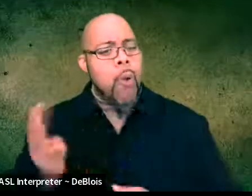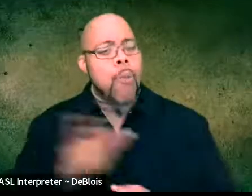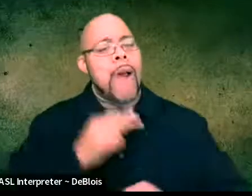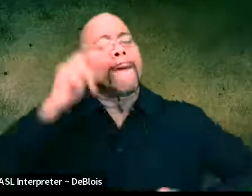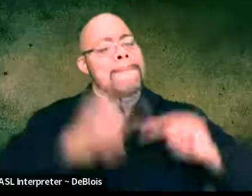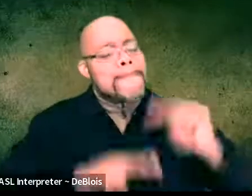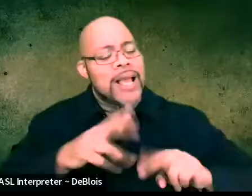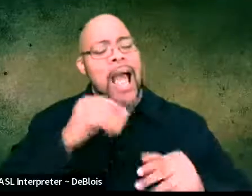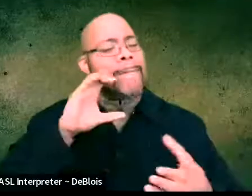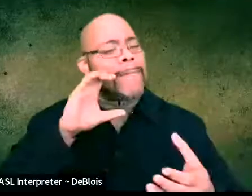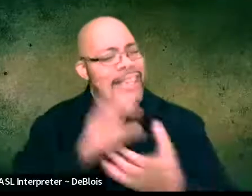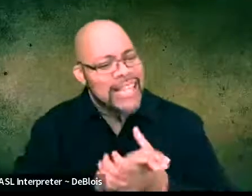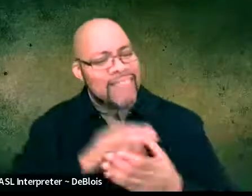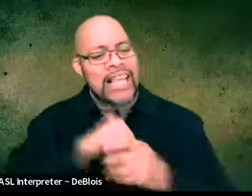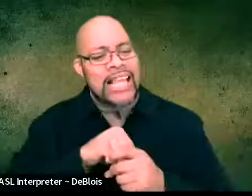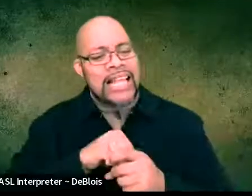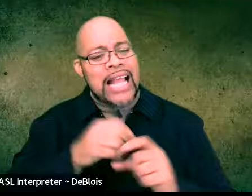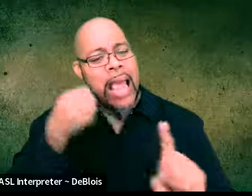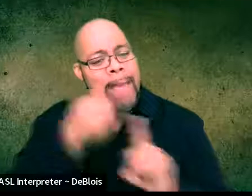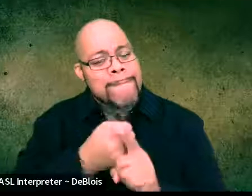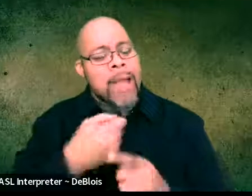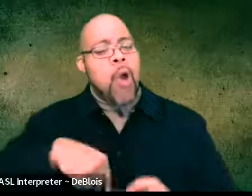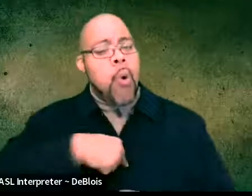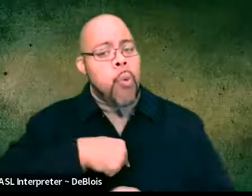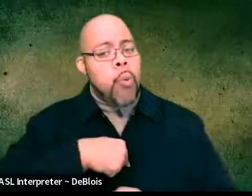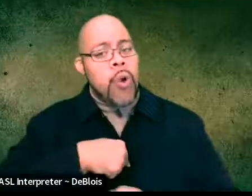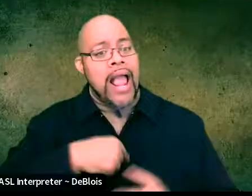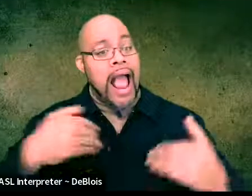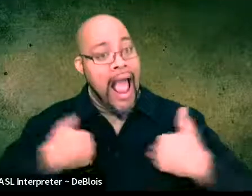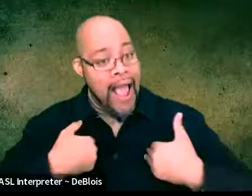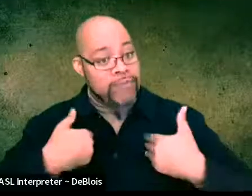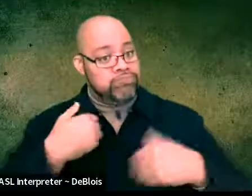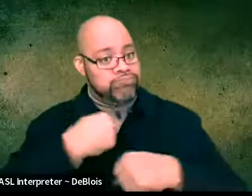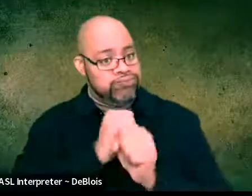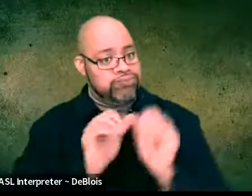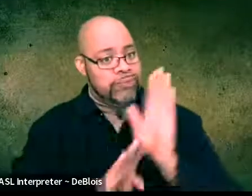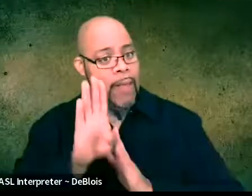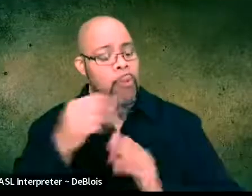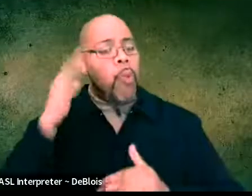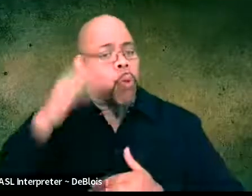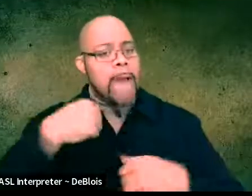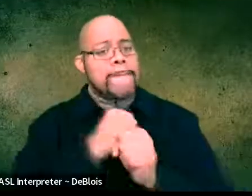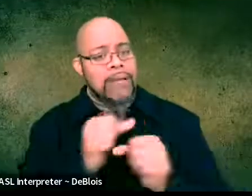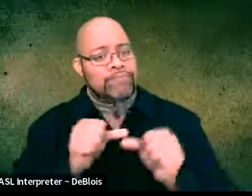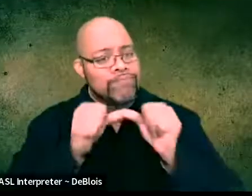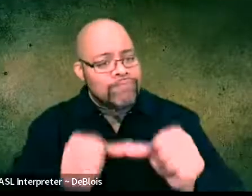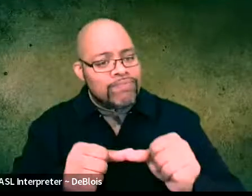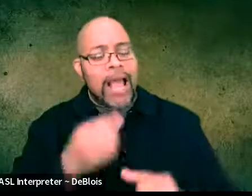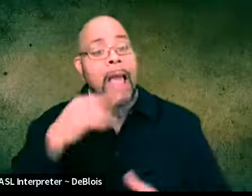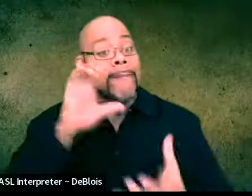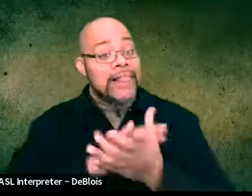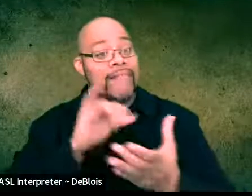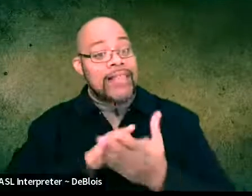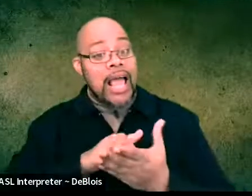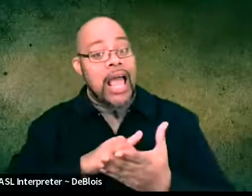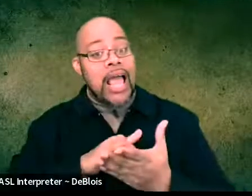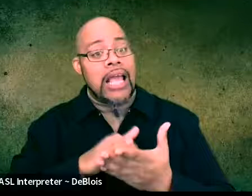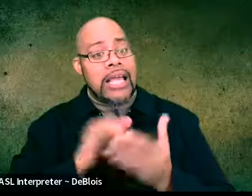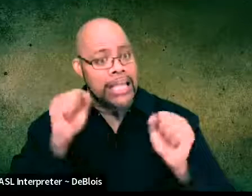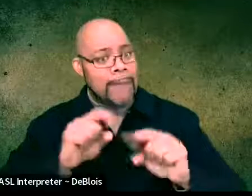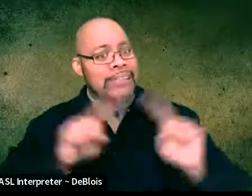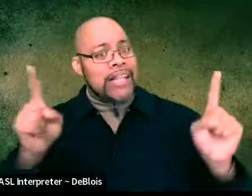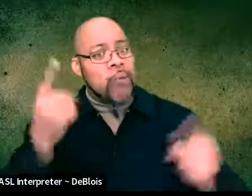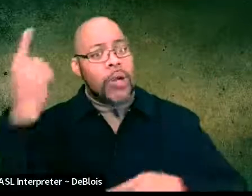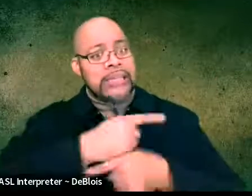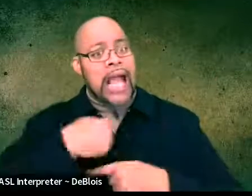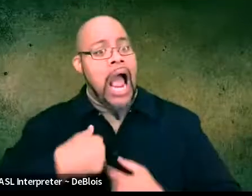and believe in the impact that we have created and that we are going to create, and believe that there could be different, that maybe one